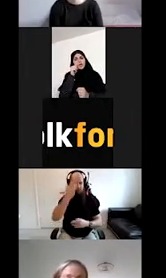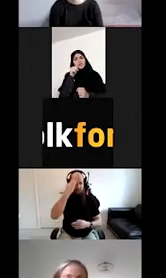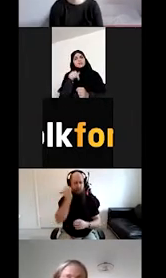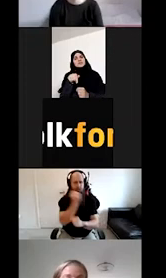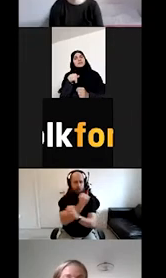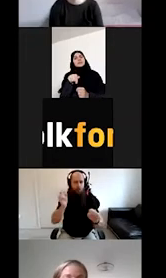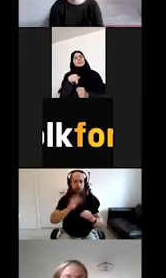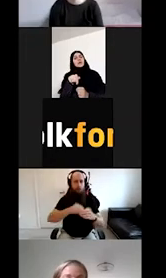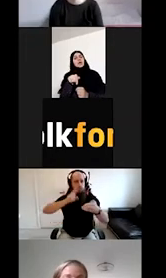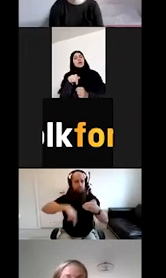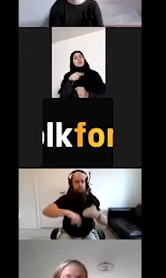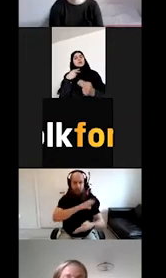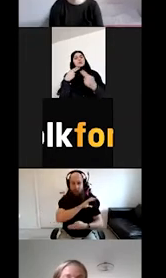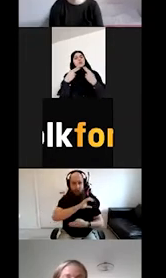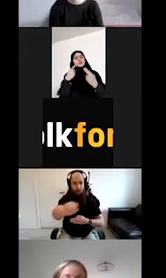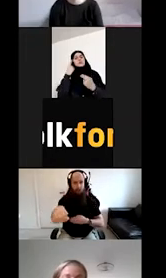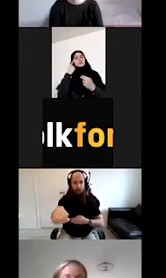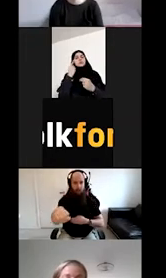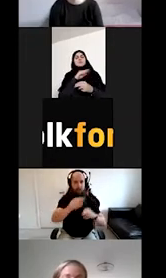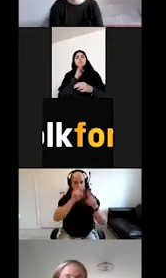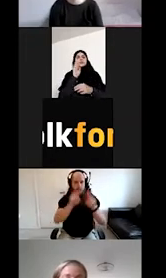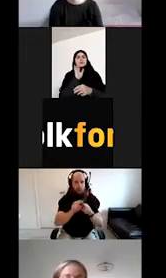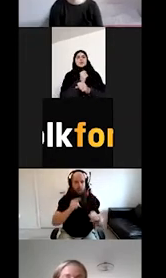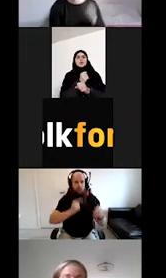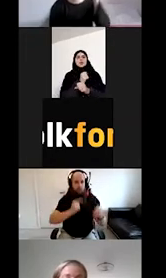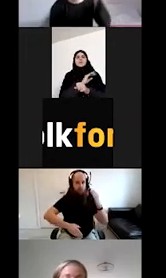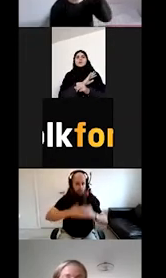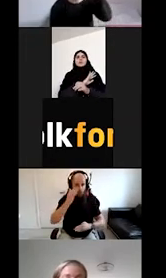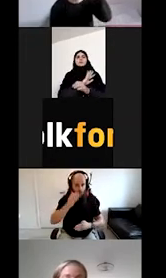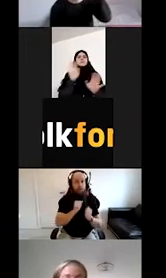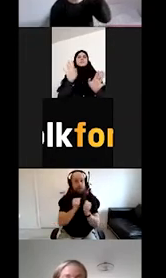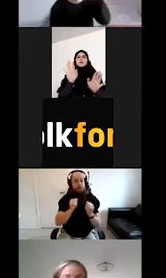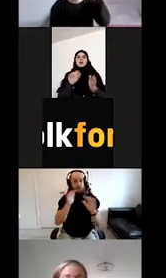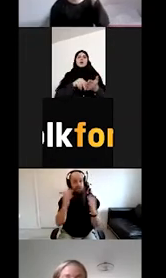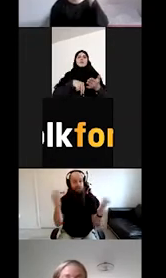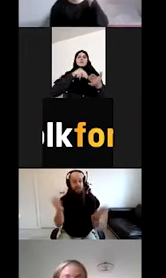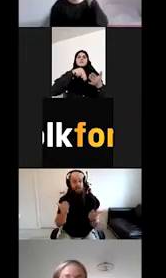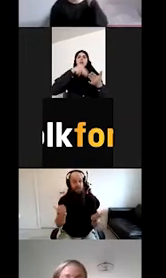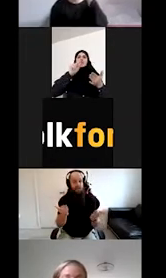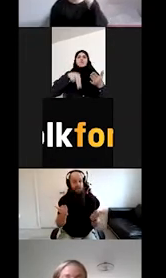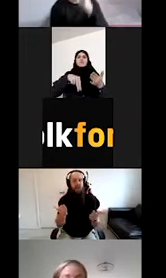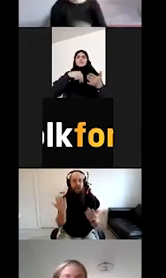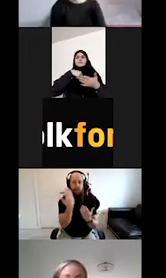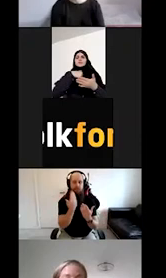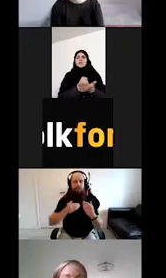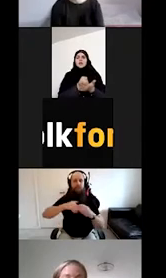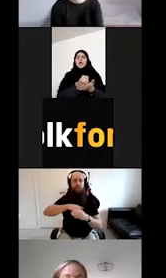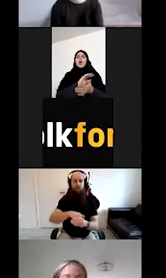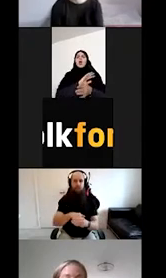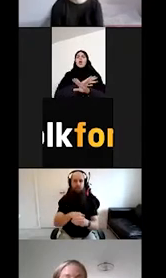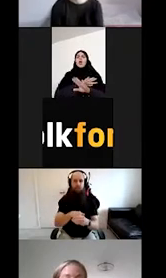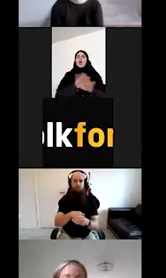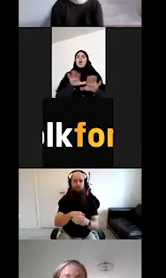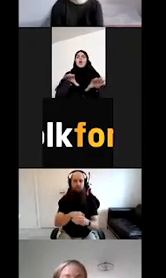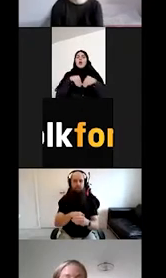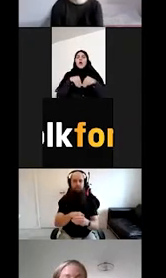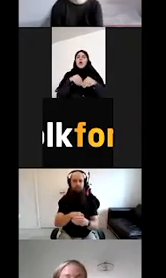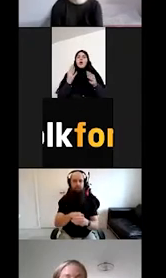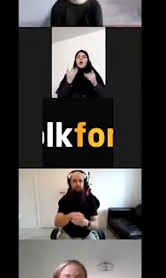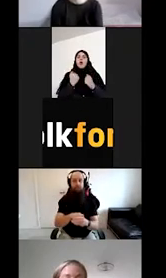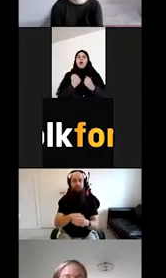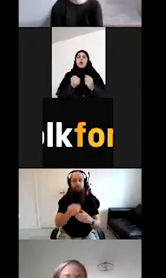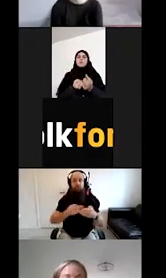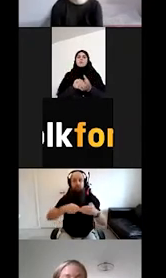of them, to my knowledge. But the problem is at the implementation level. At the implementation level, again, we